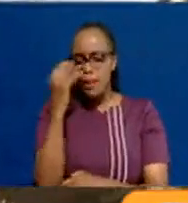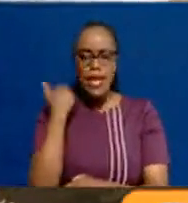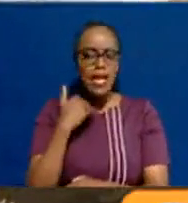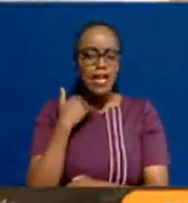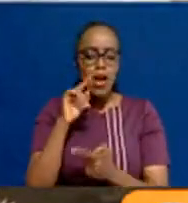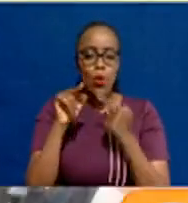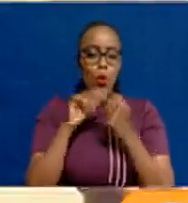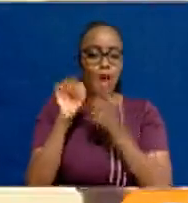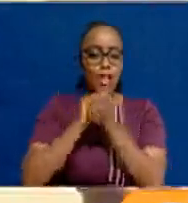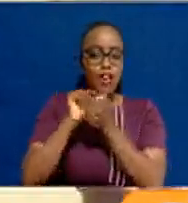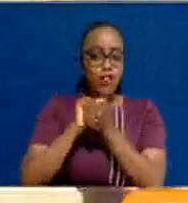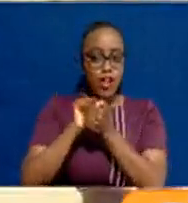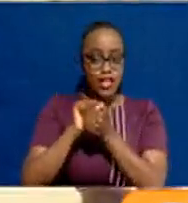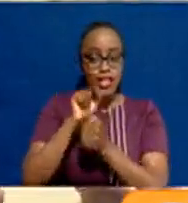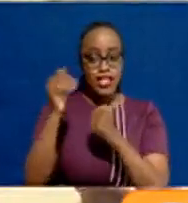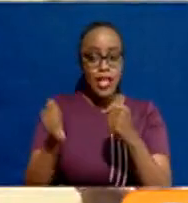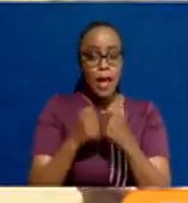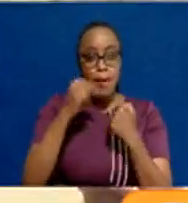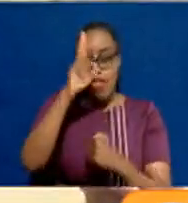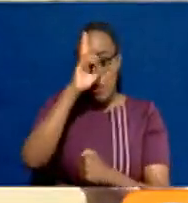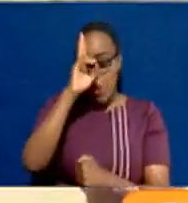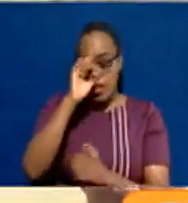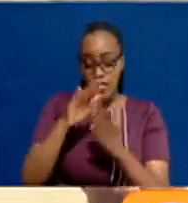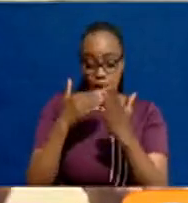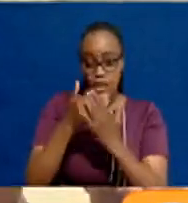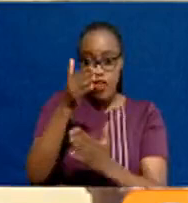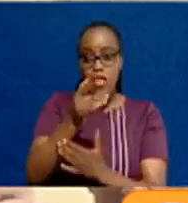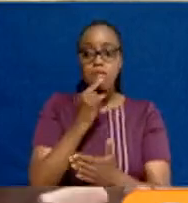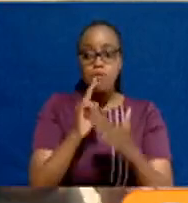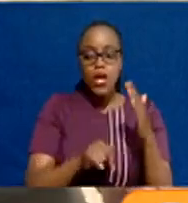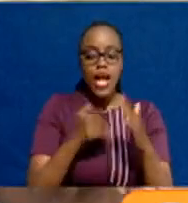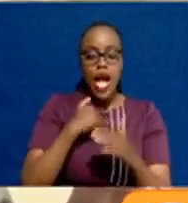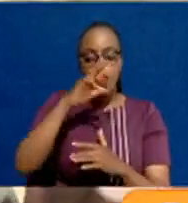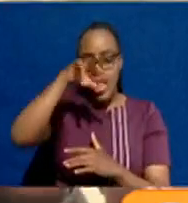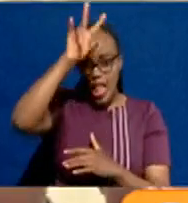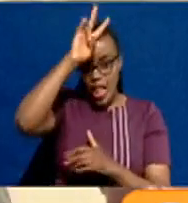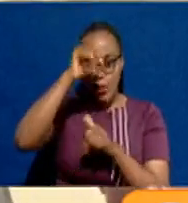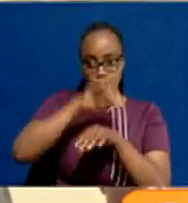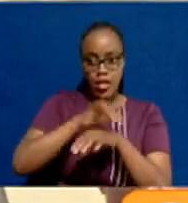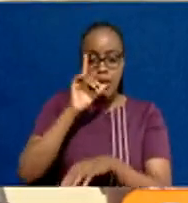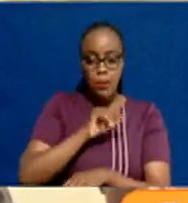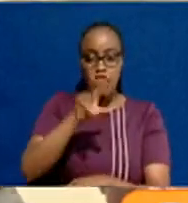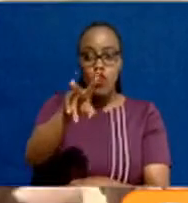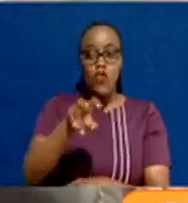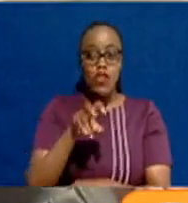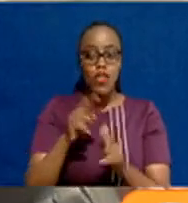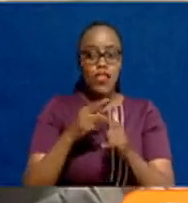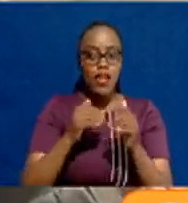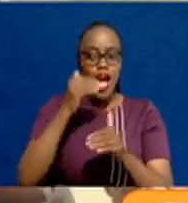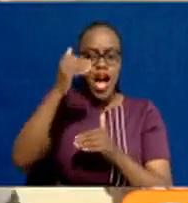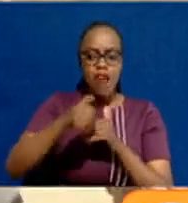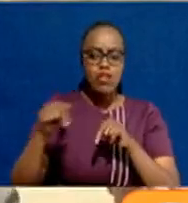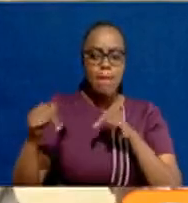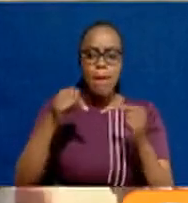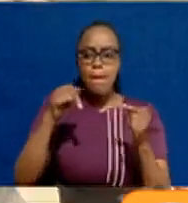bandits on Friday. Ilifanyika, askari wetu walikuja hapa, wakasema kuna mbusi walipata hapa ambayo ilikuwa ya wisi. Baada ya kusujui